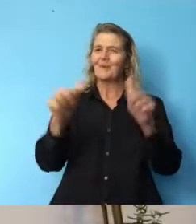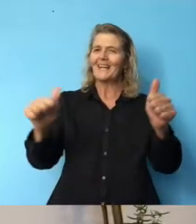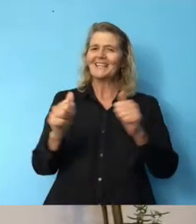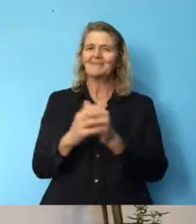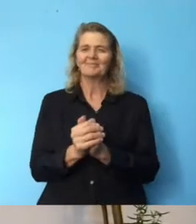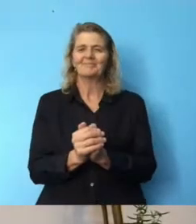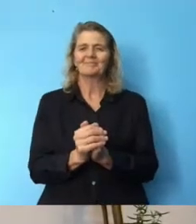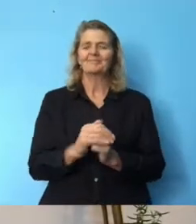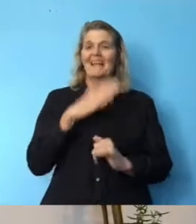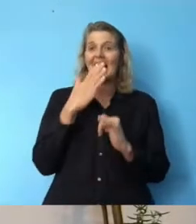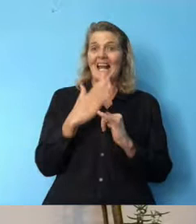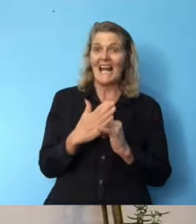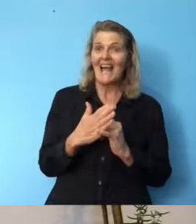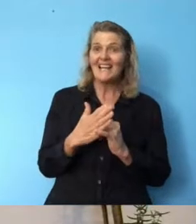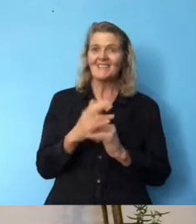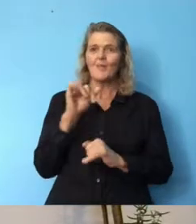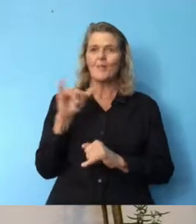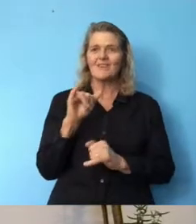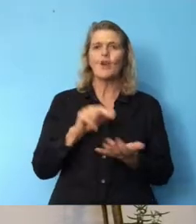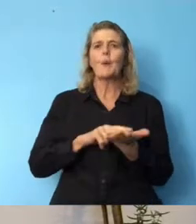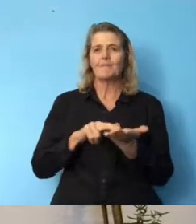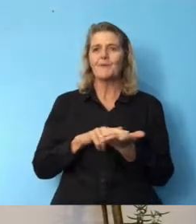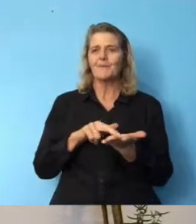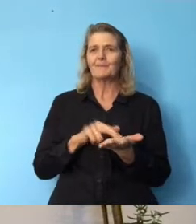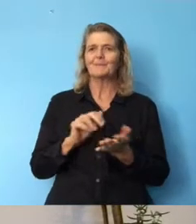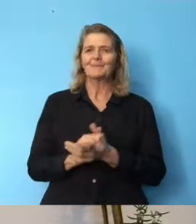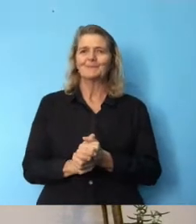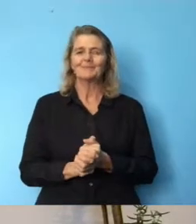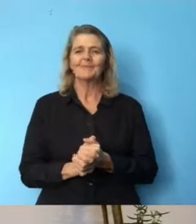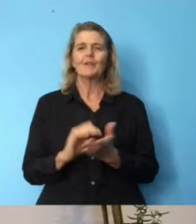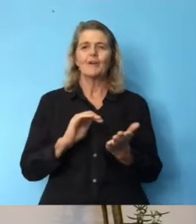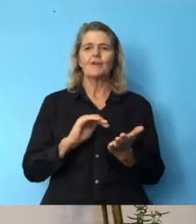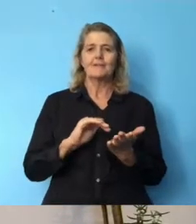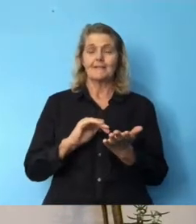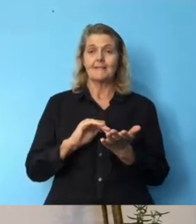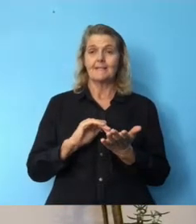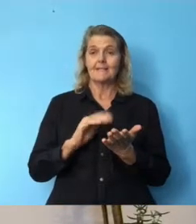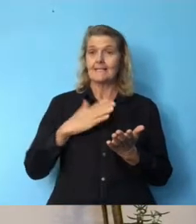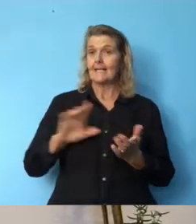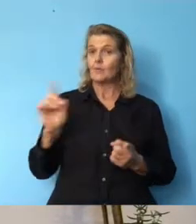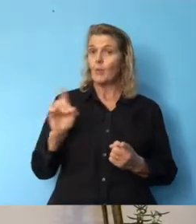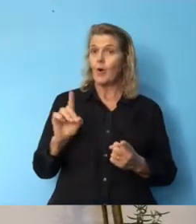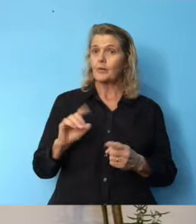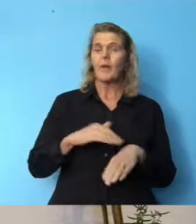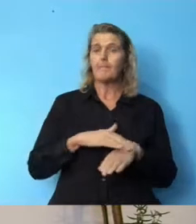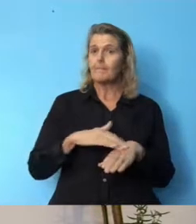Alrighty, lucky last is purple. So we've got blue. I grabbed the